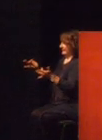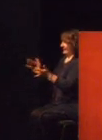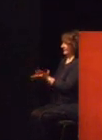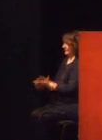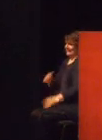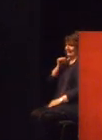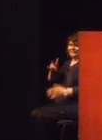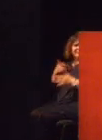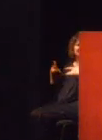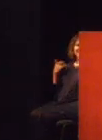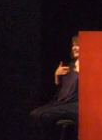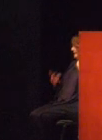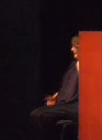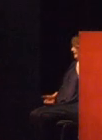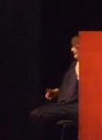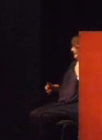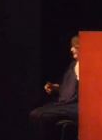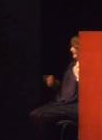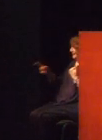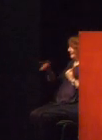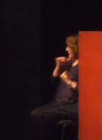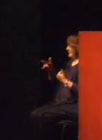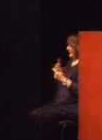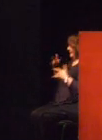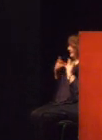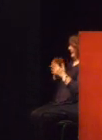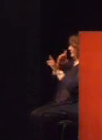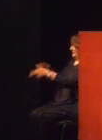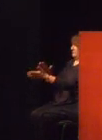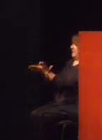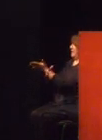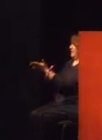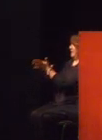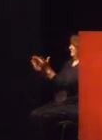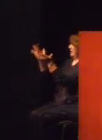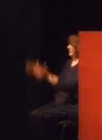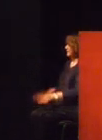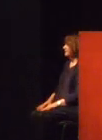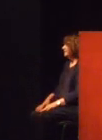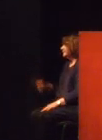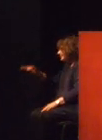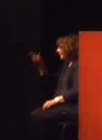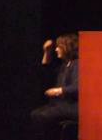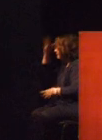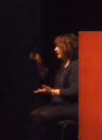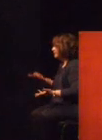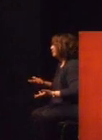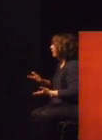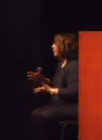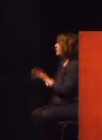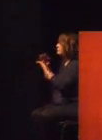That wasn't very exciting. That wasn't a very exciting response. So just really quickly, Student Success Festival